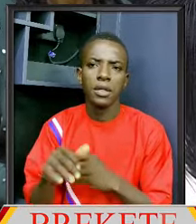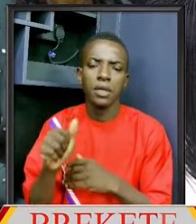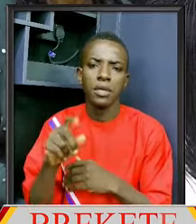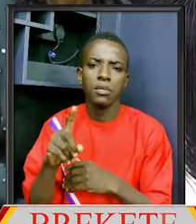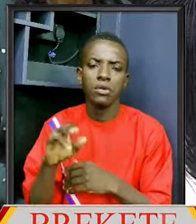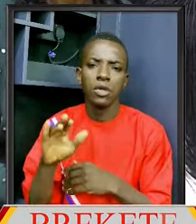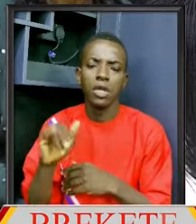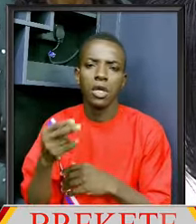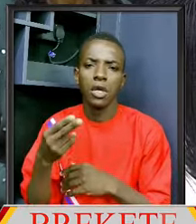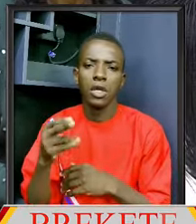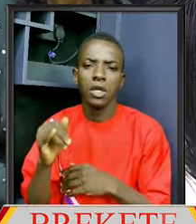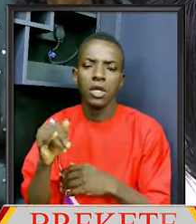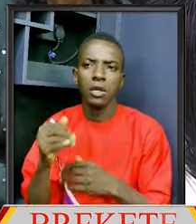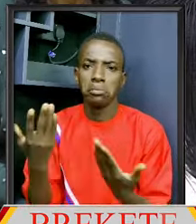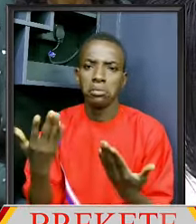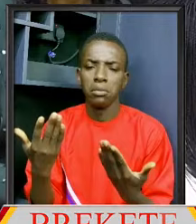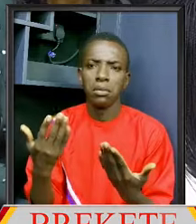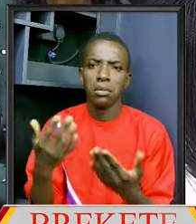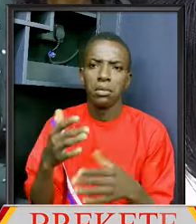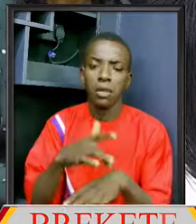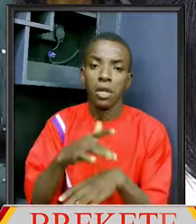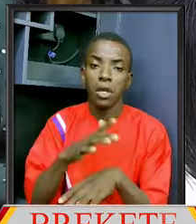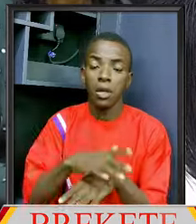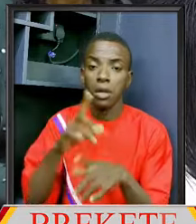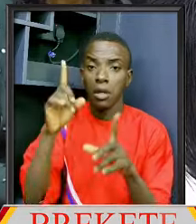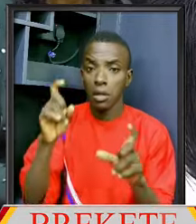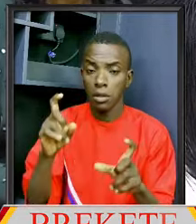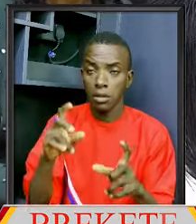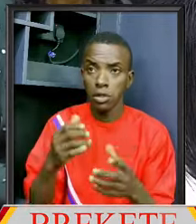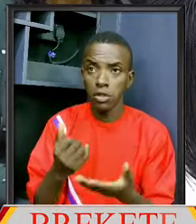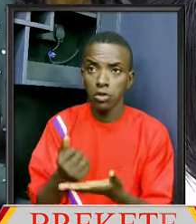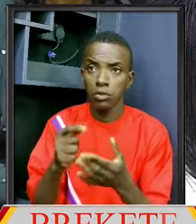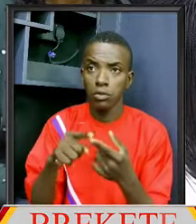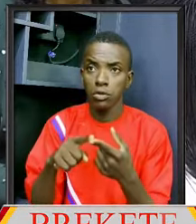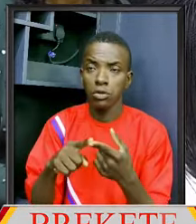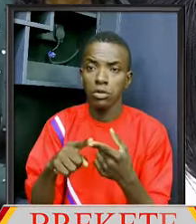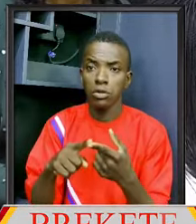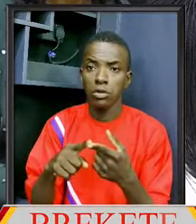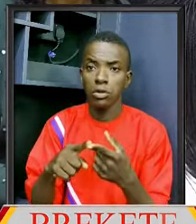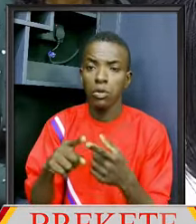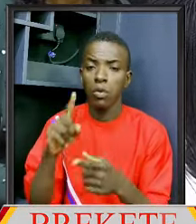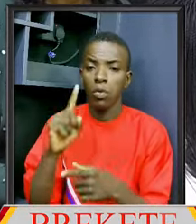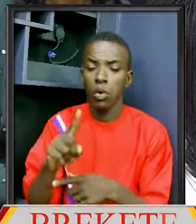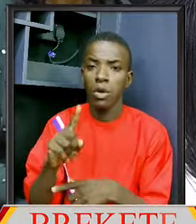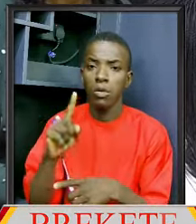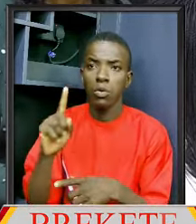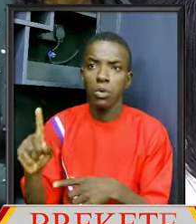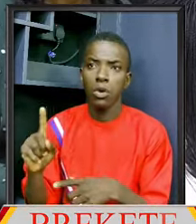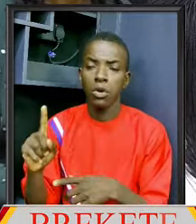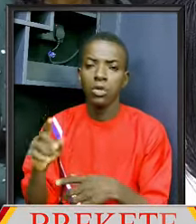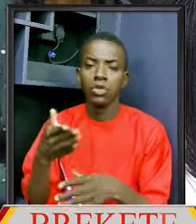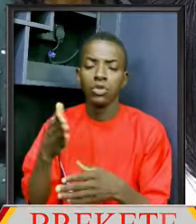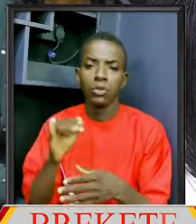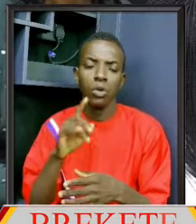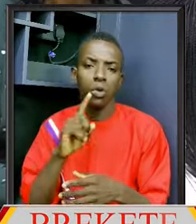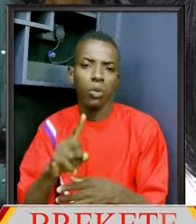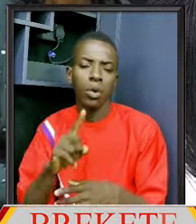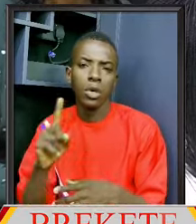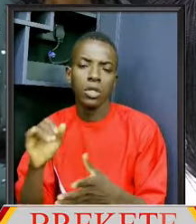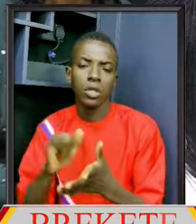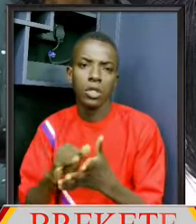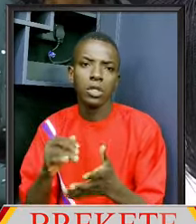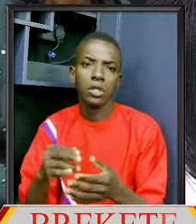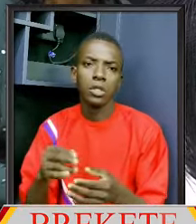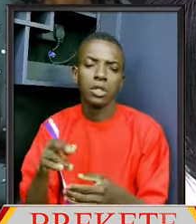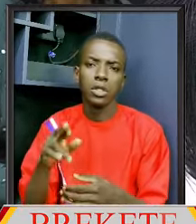Abdullahi Medical Lab, do malaria test. I suppose get, if it's the answer is one, it should be one. Now be